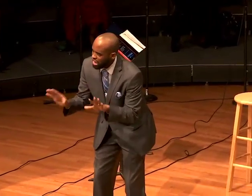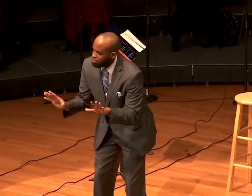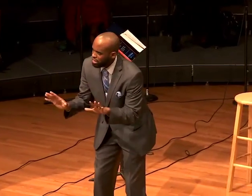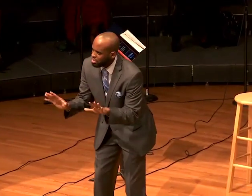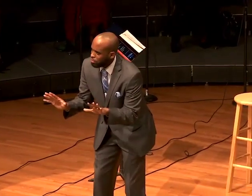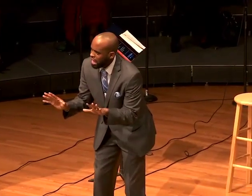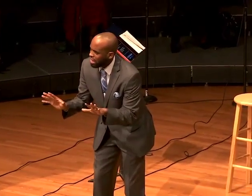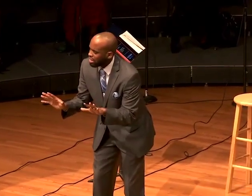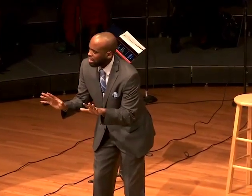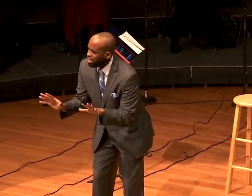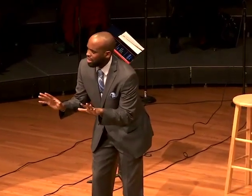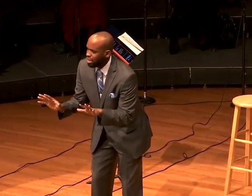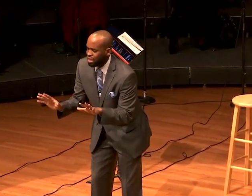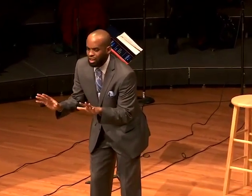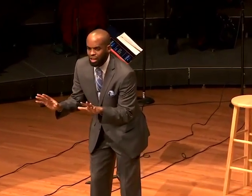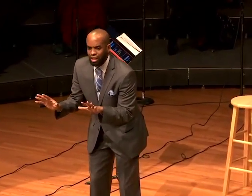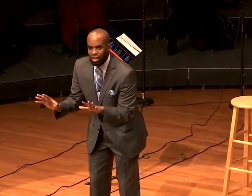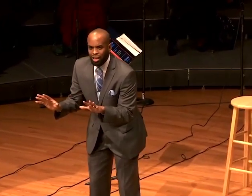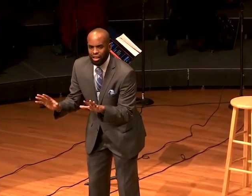he knows, everything is black.